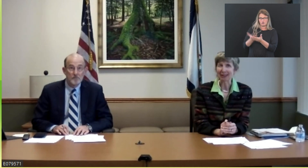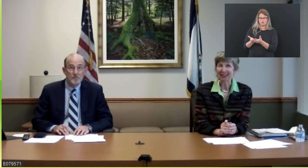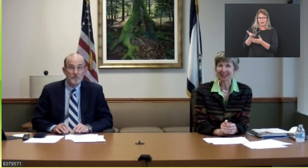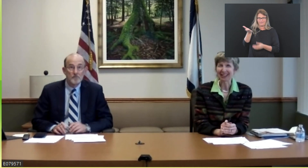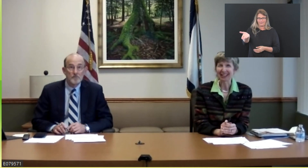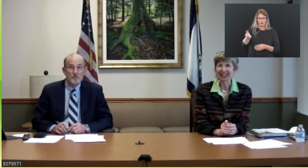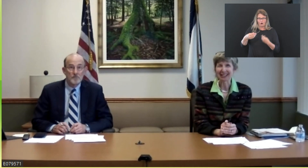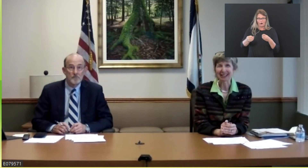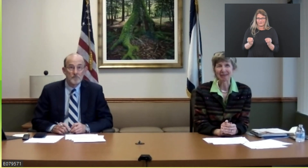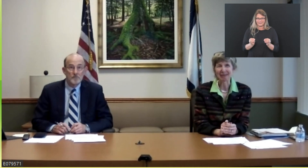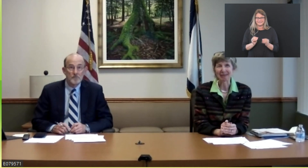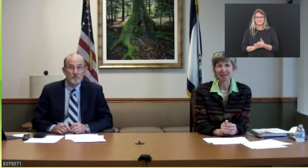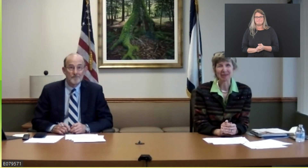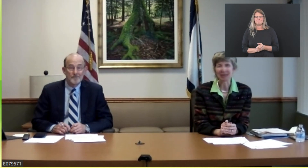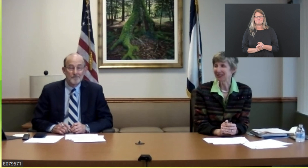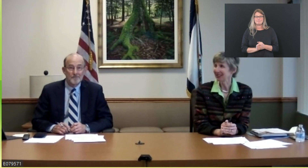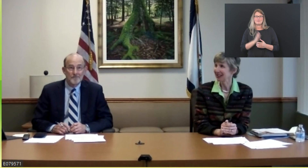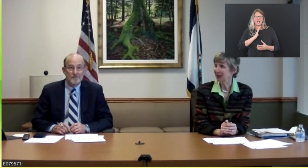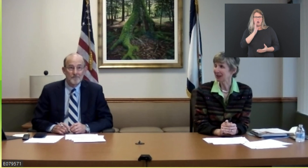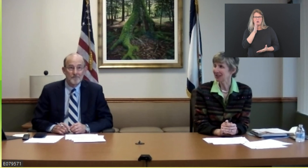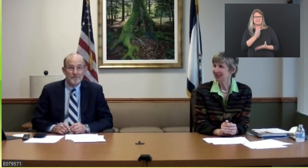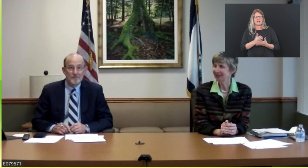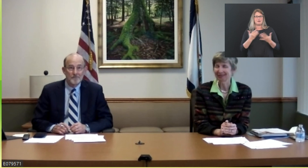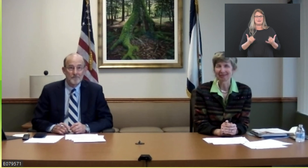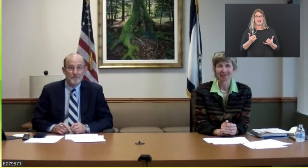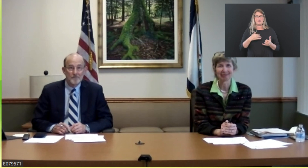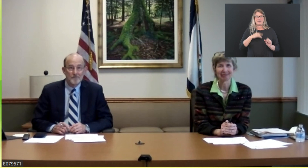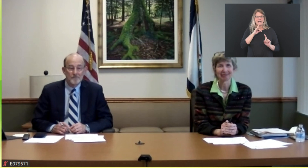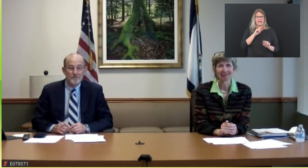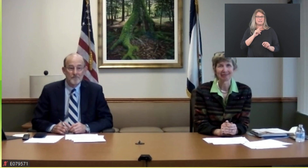stop there, and we will go to questions.